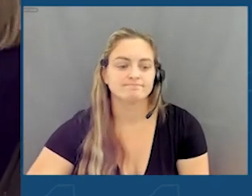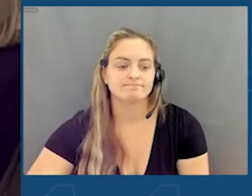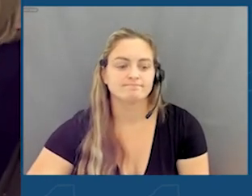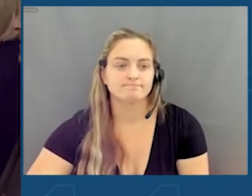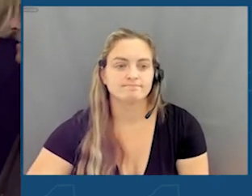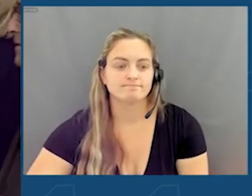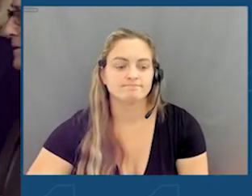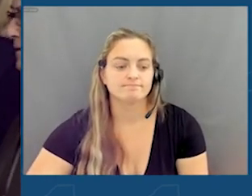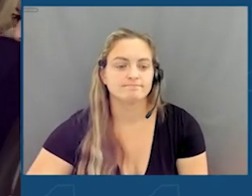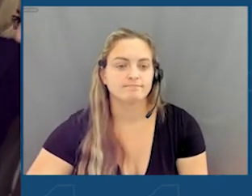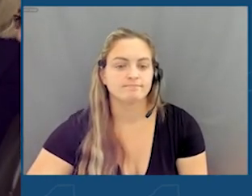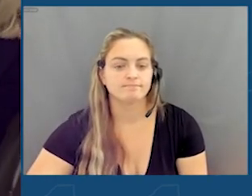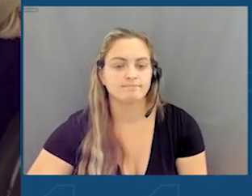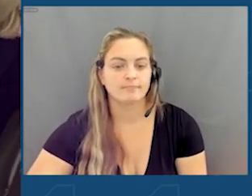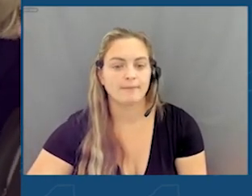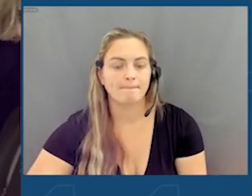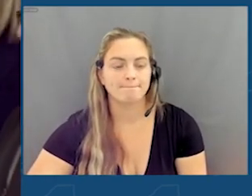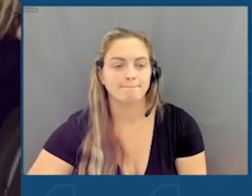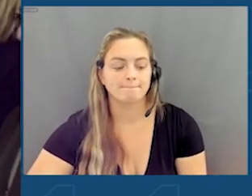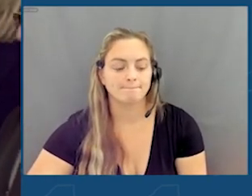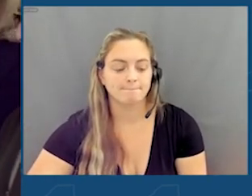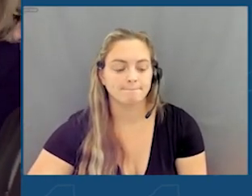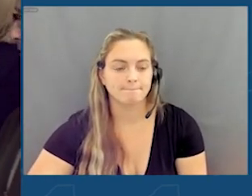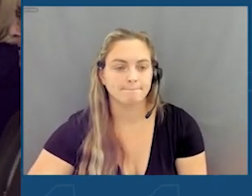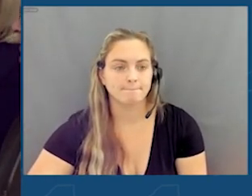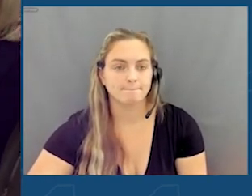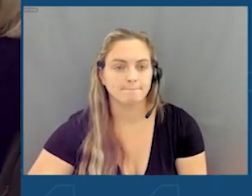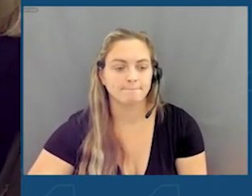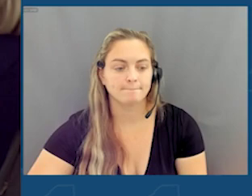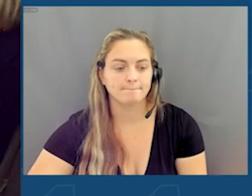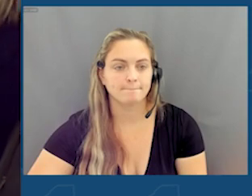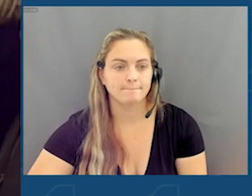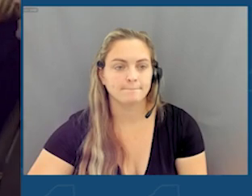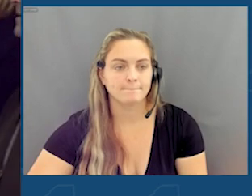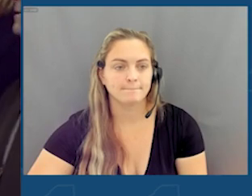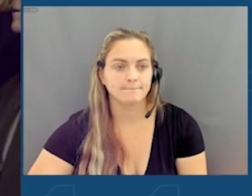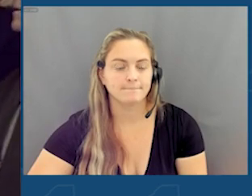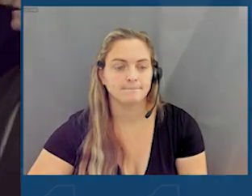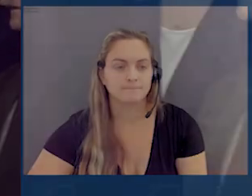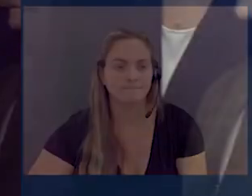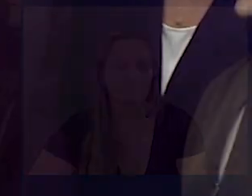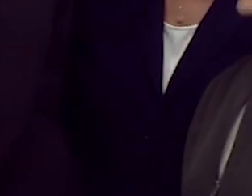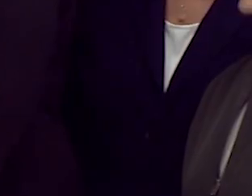Double. All right. Get everybody back here.